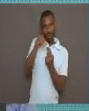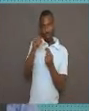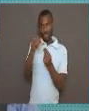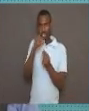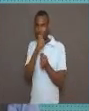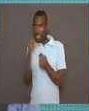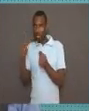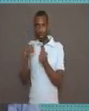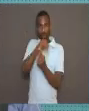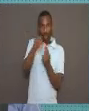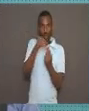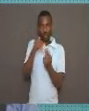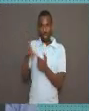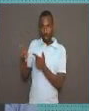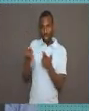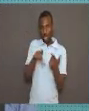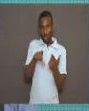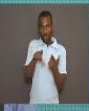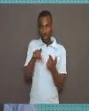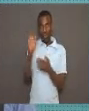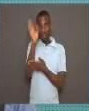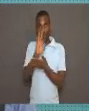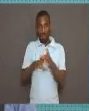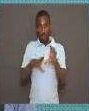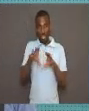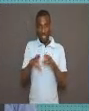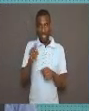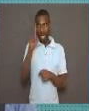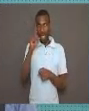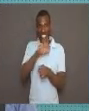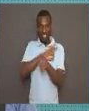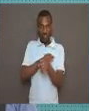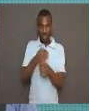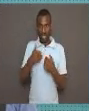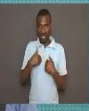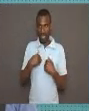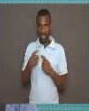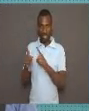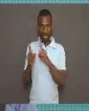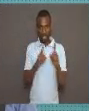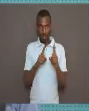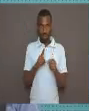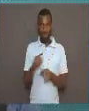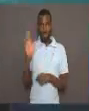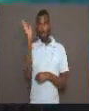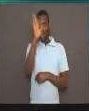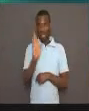liquid form and prevents them from splitting into a gas.